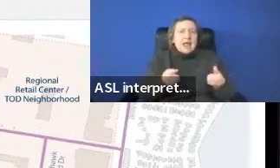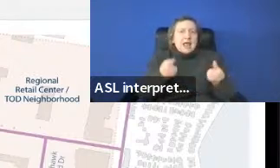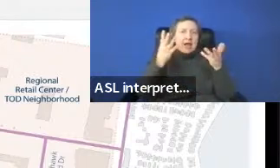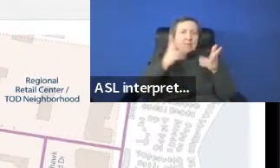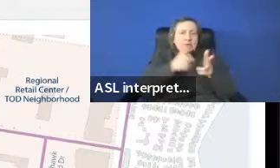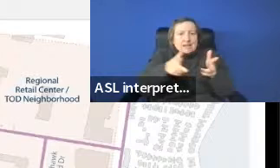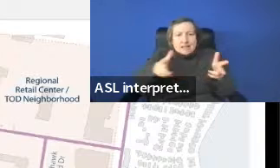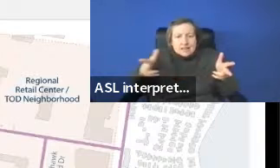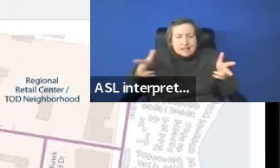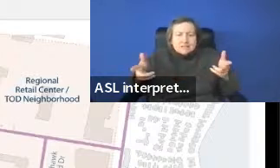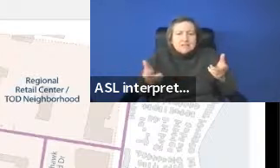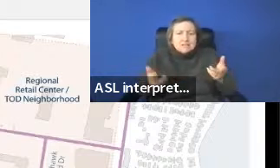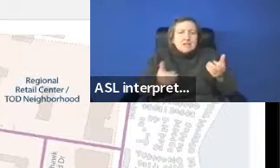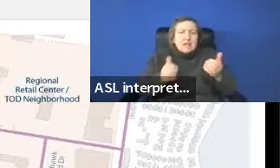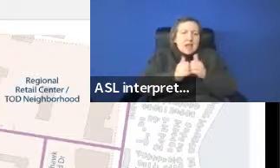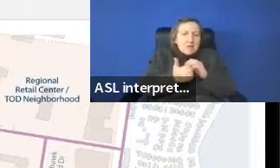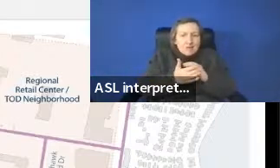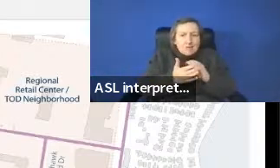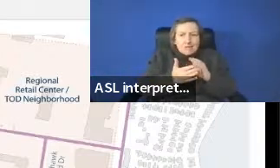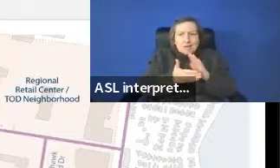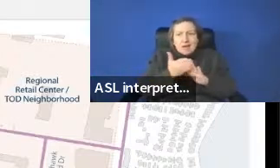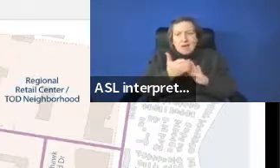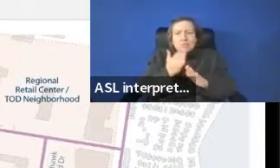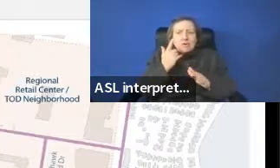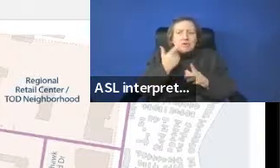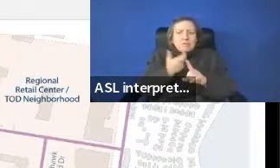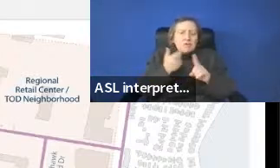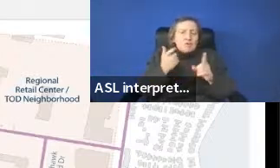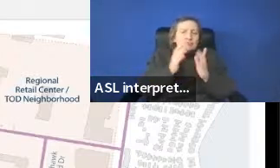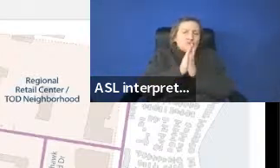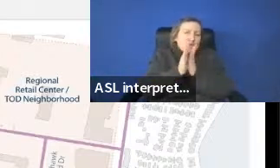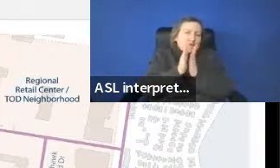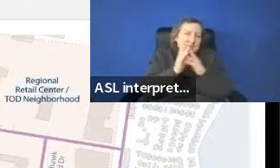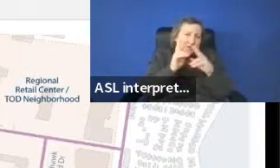and how they operate from a traffic analysis standpoint.